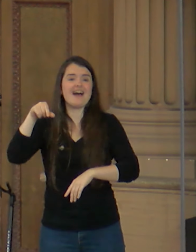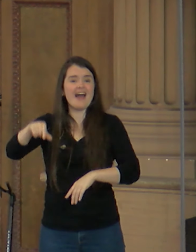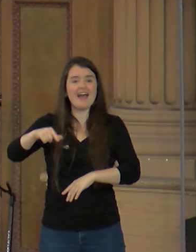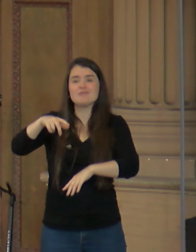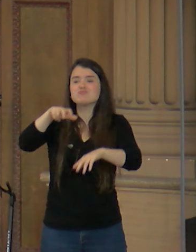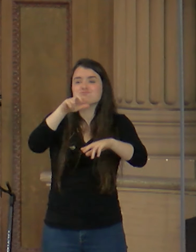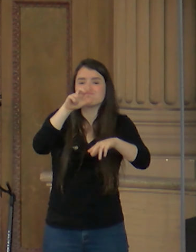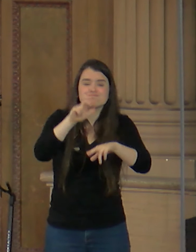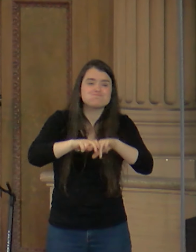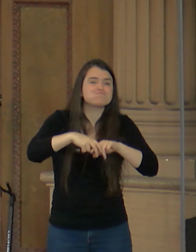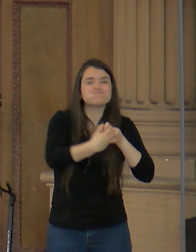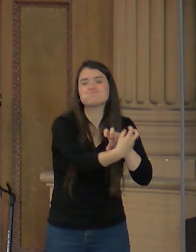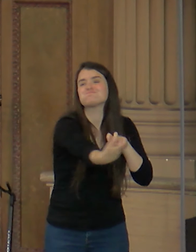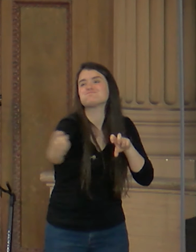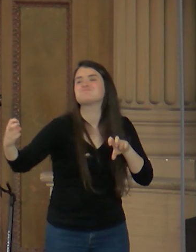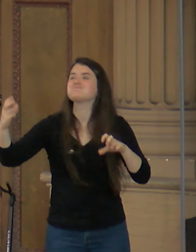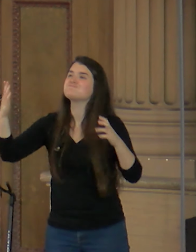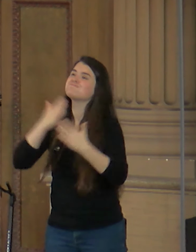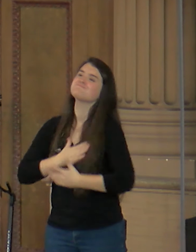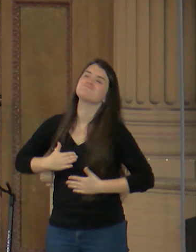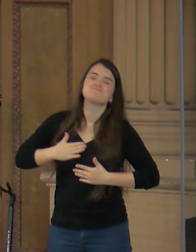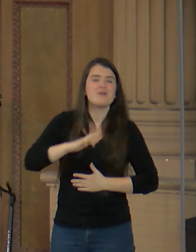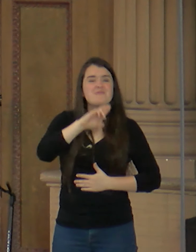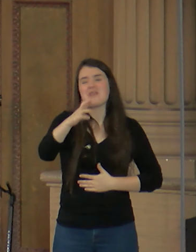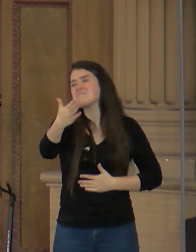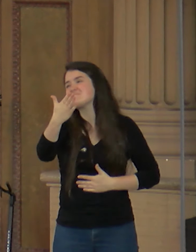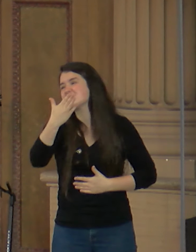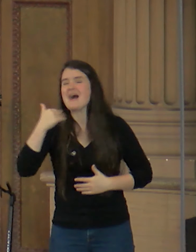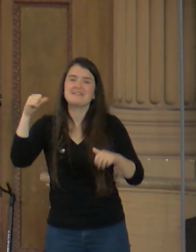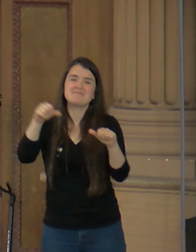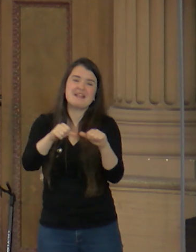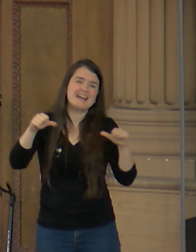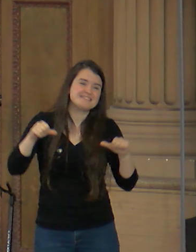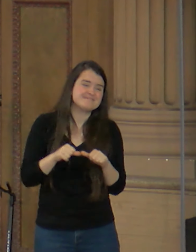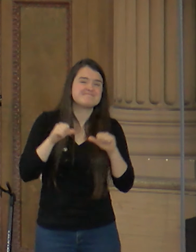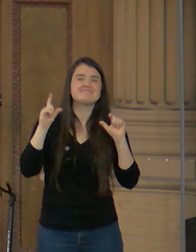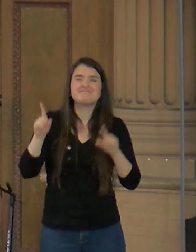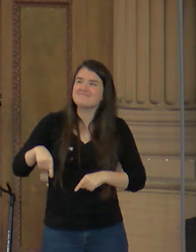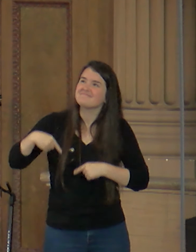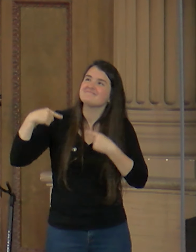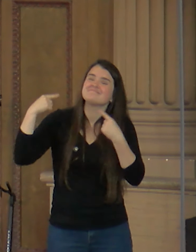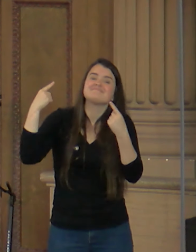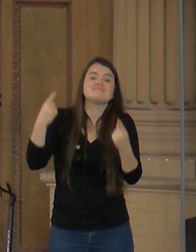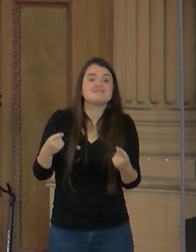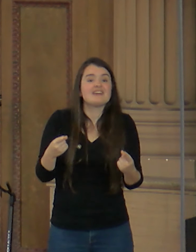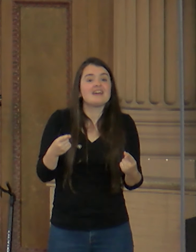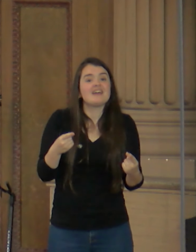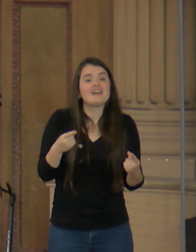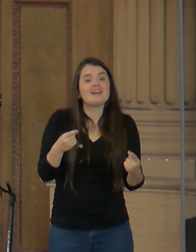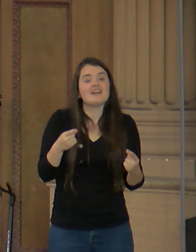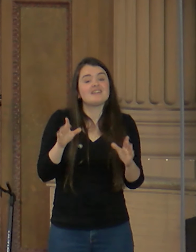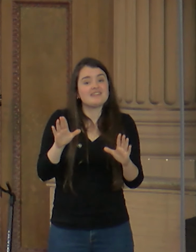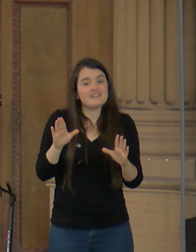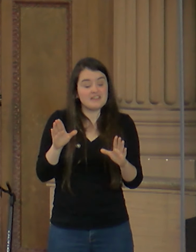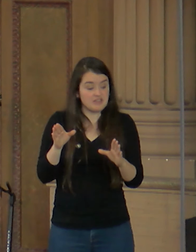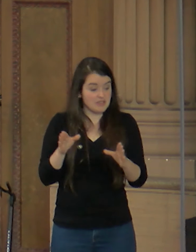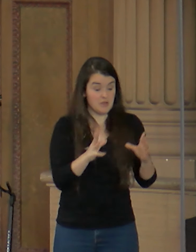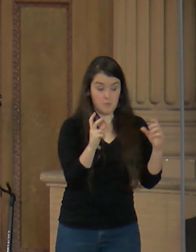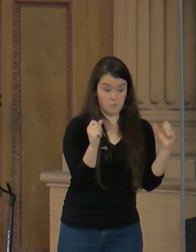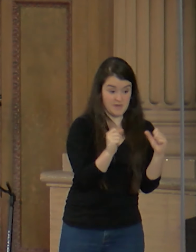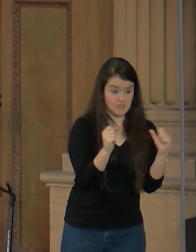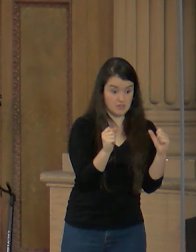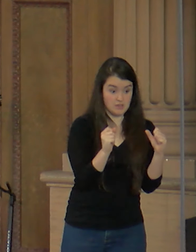Summer is amazing. Rochester is the best place to live. And it's easy in winter to almost